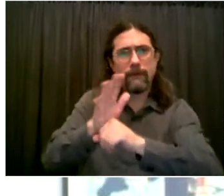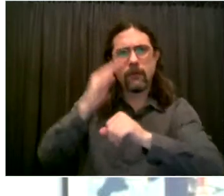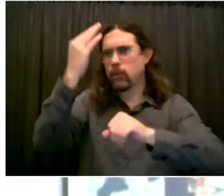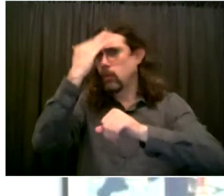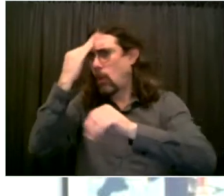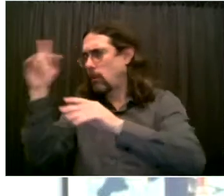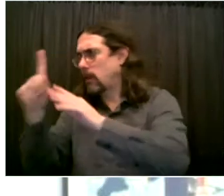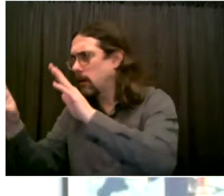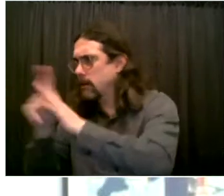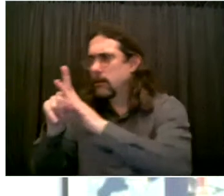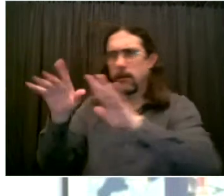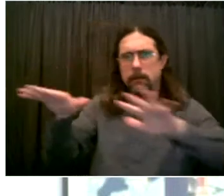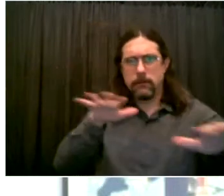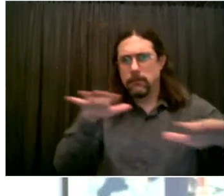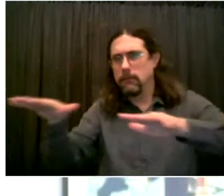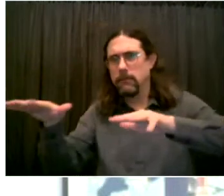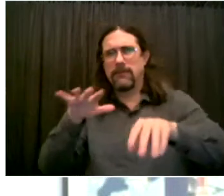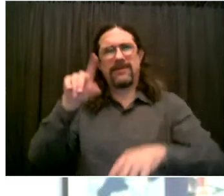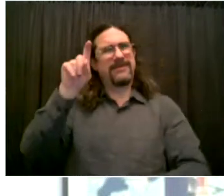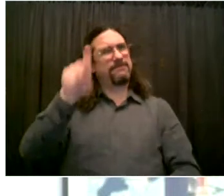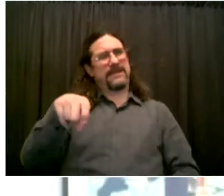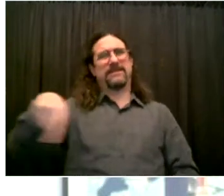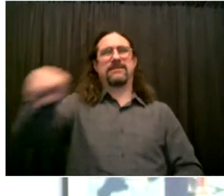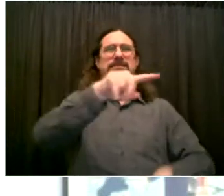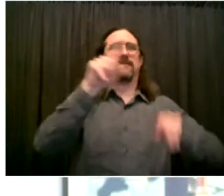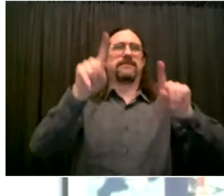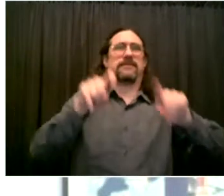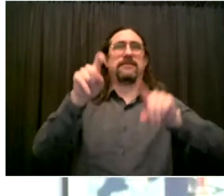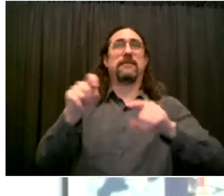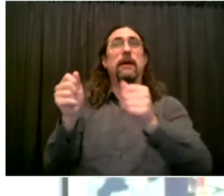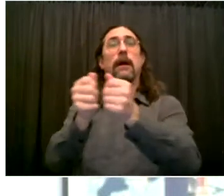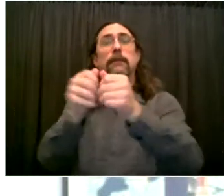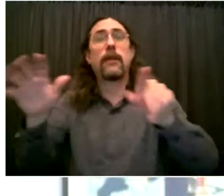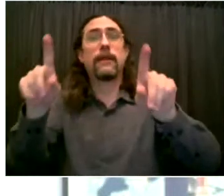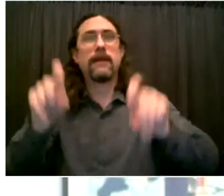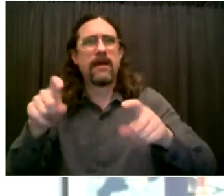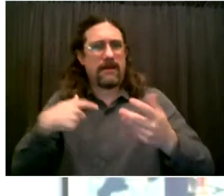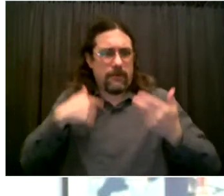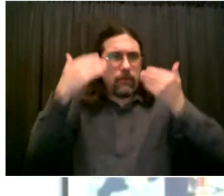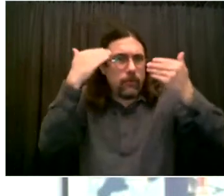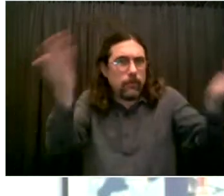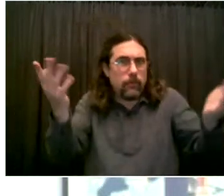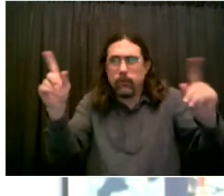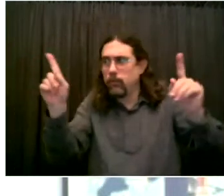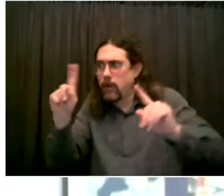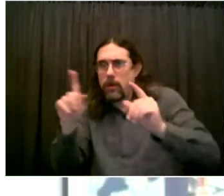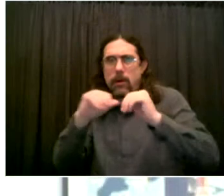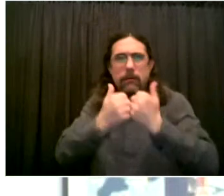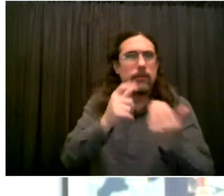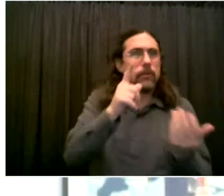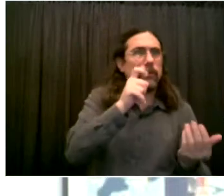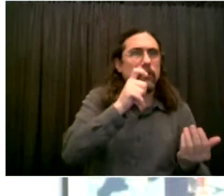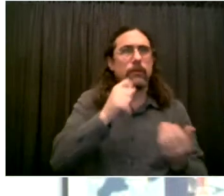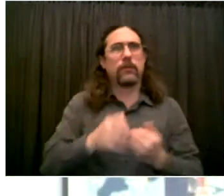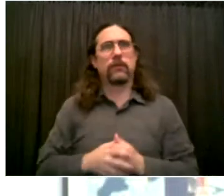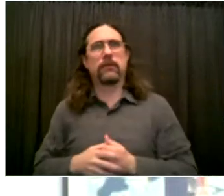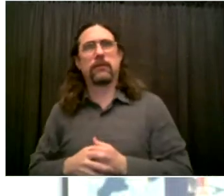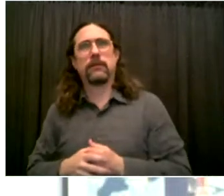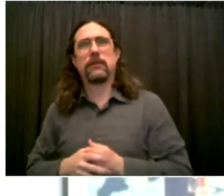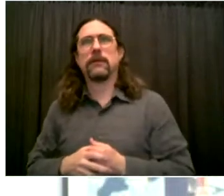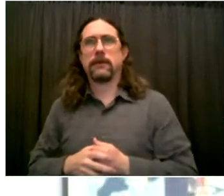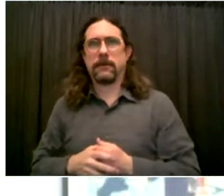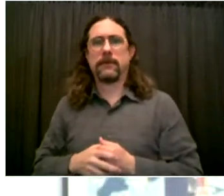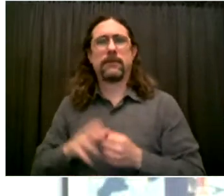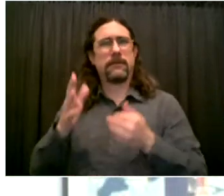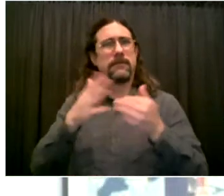want all New Yorkers to hear it from us that it remains important to get tested, and